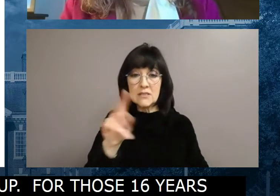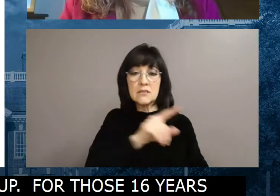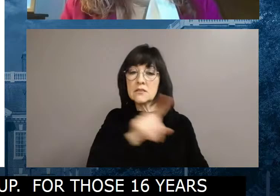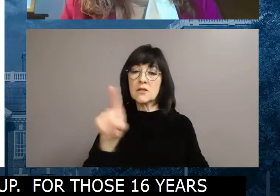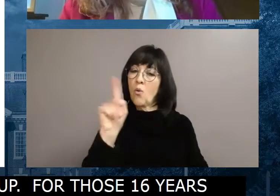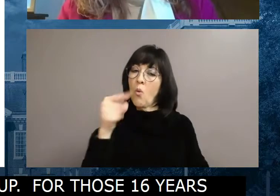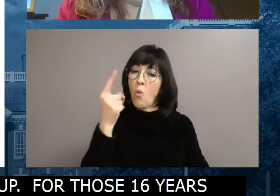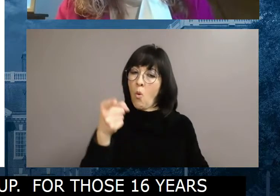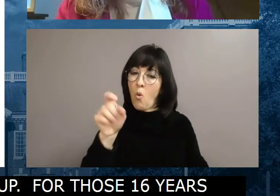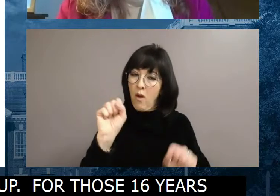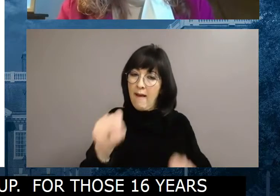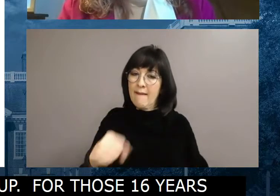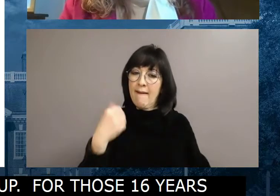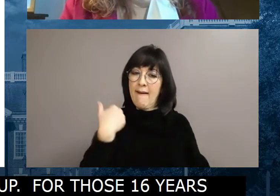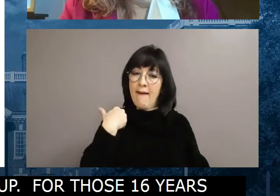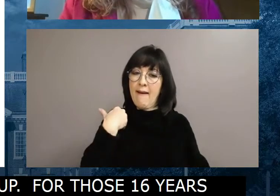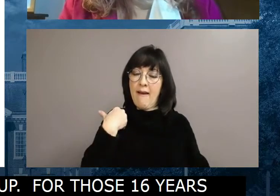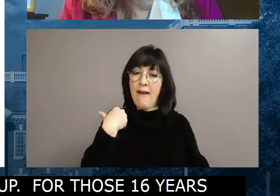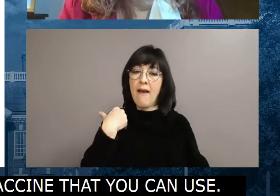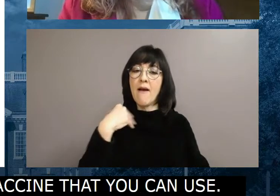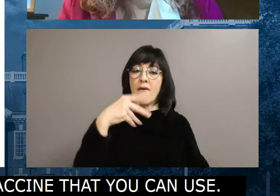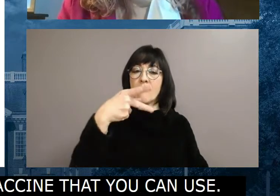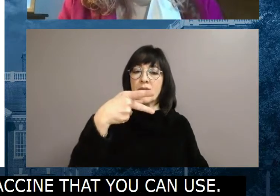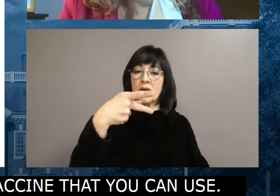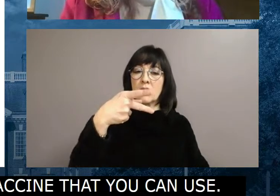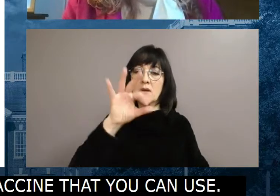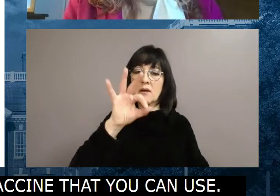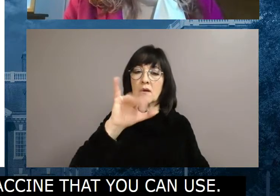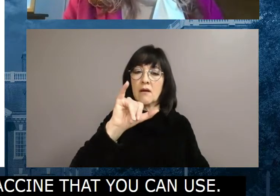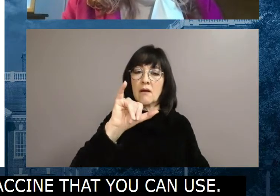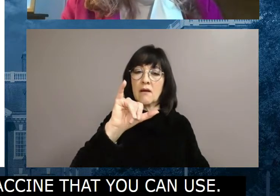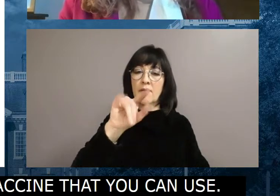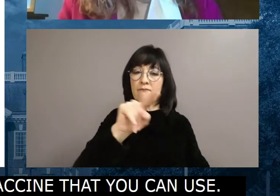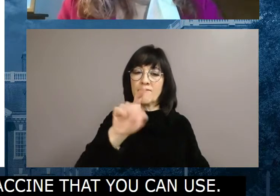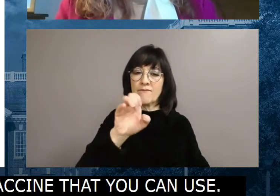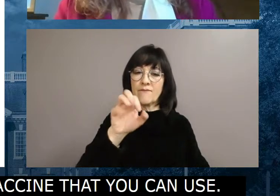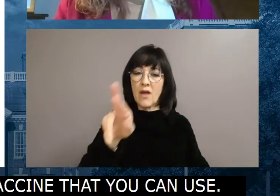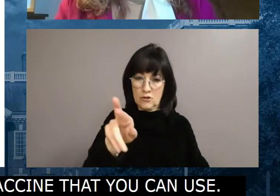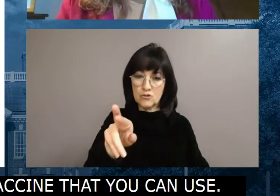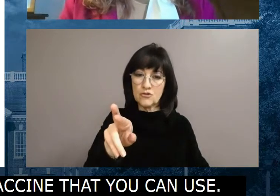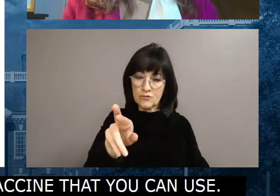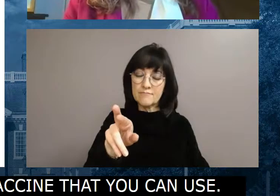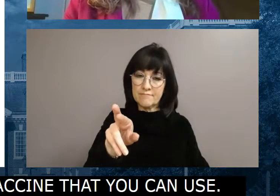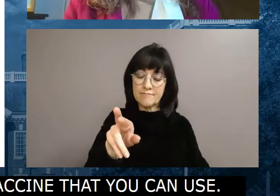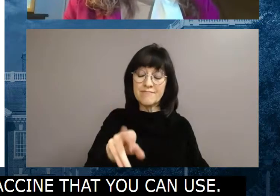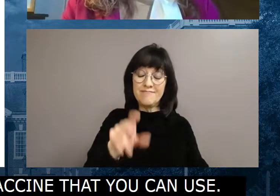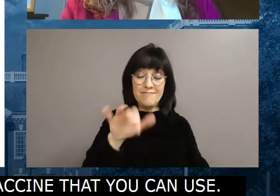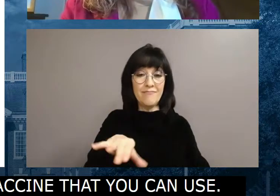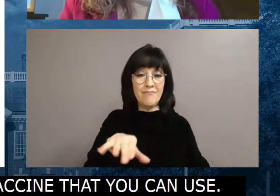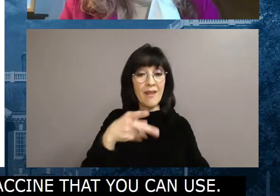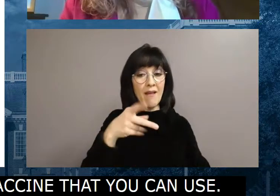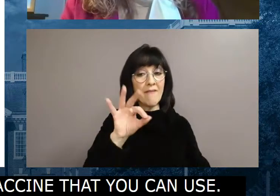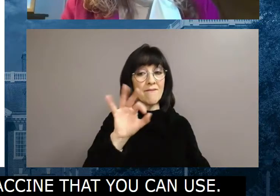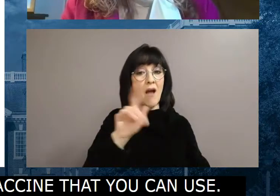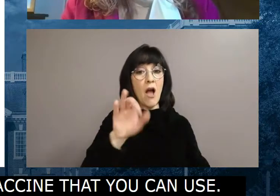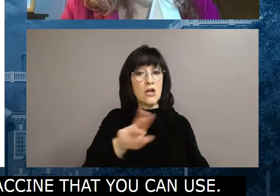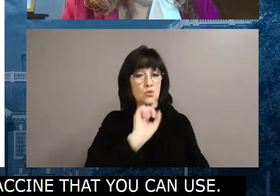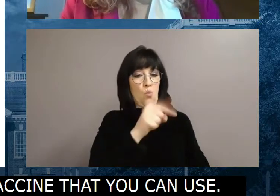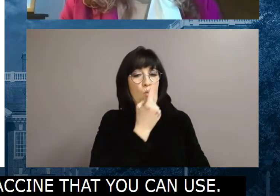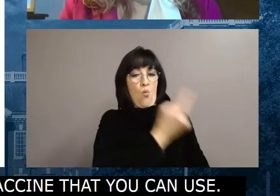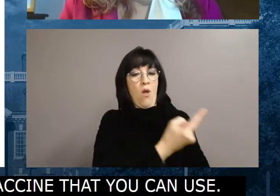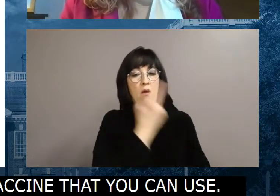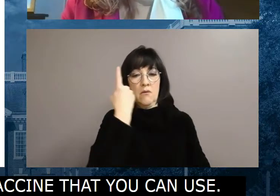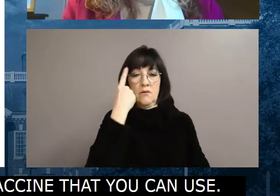appointment and you're 16 or 17, make sure it's Pfizer that you are finding. But we are excited to really open access